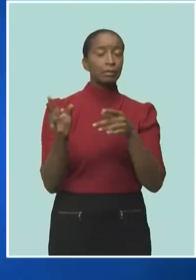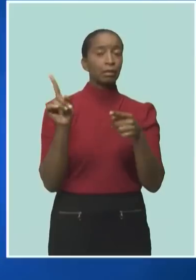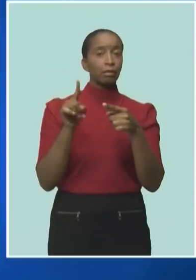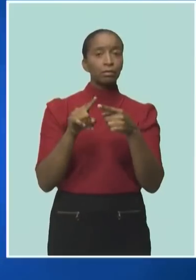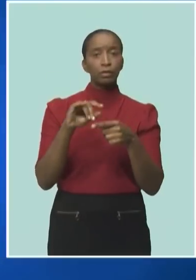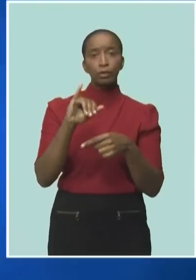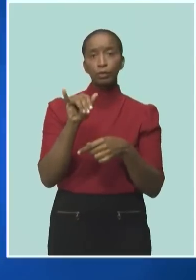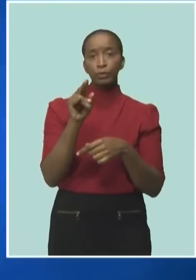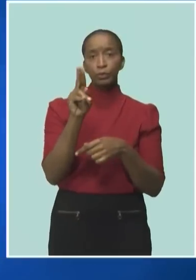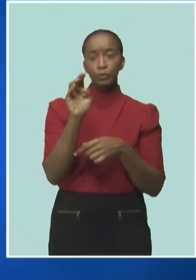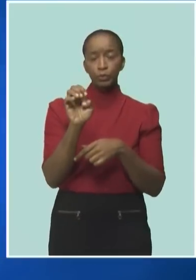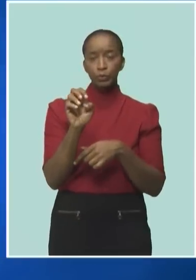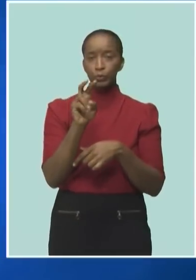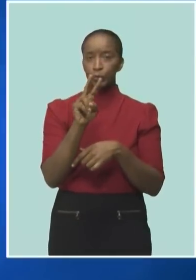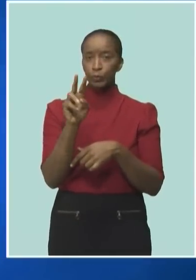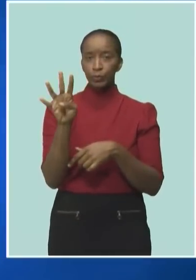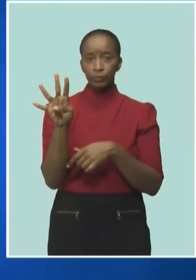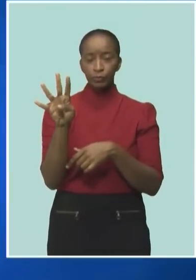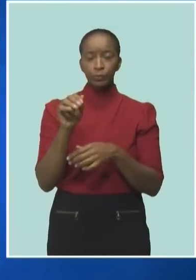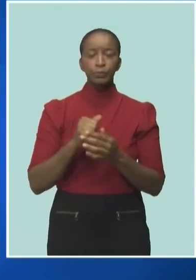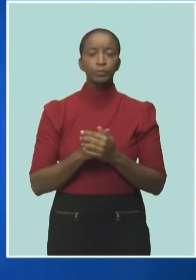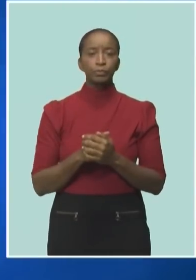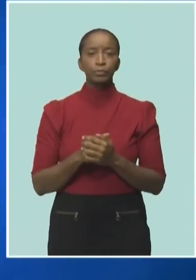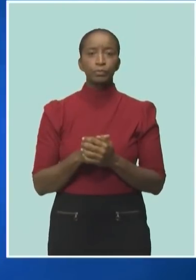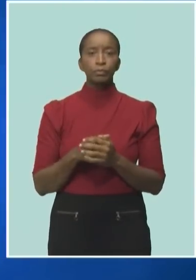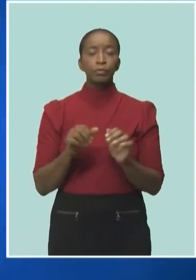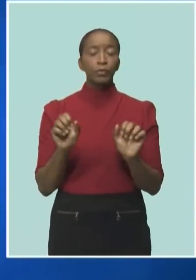All persons will have to do is to log on to